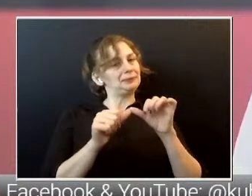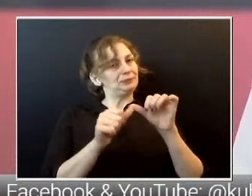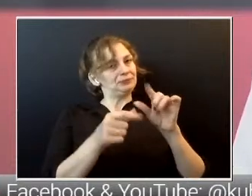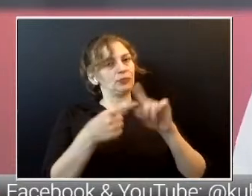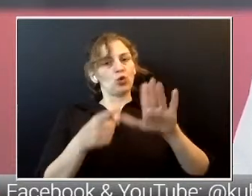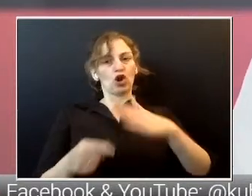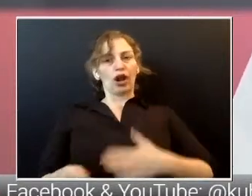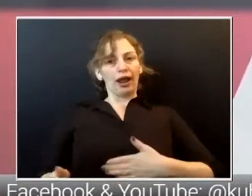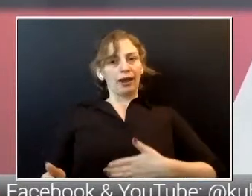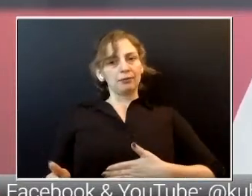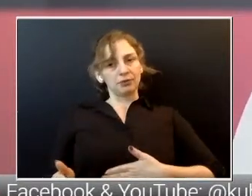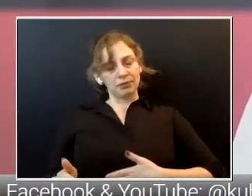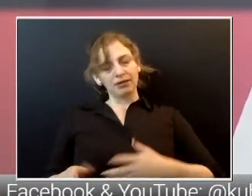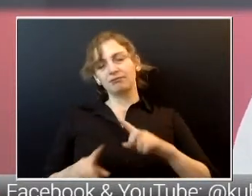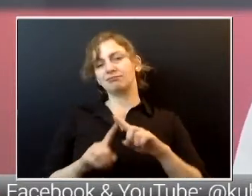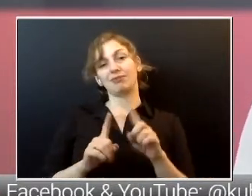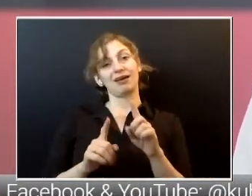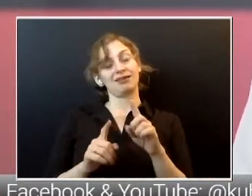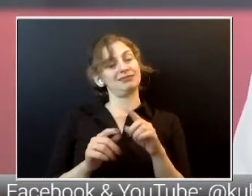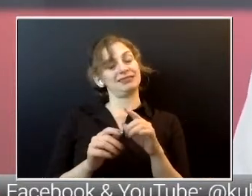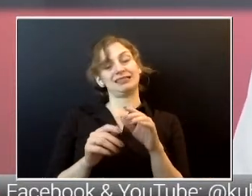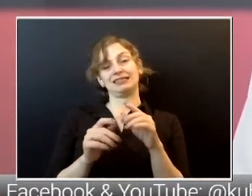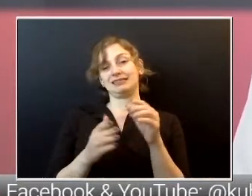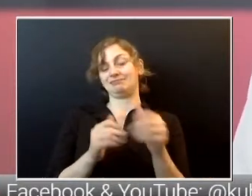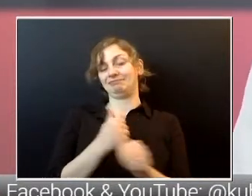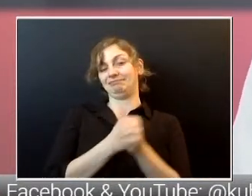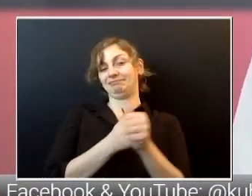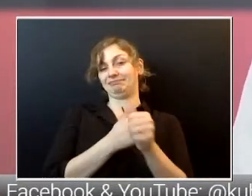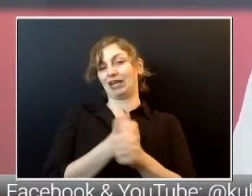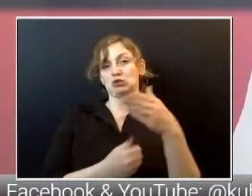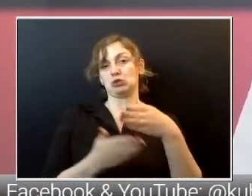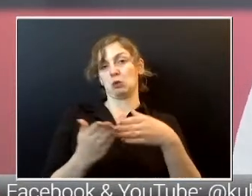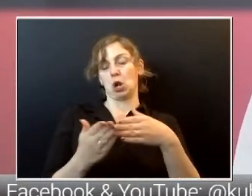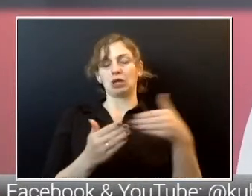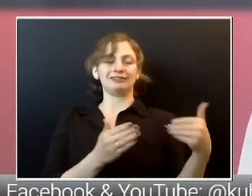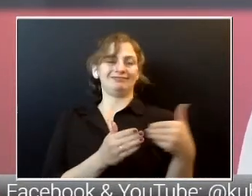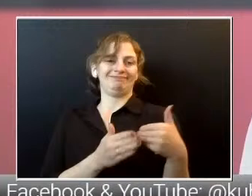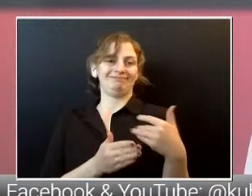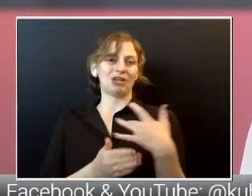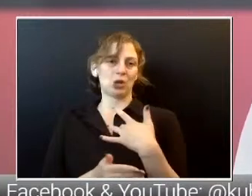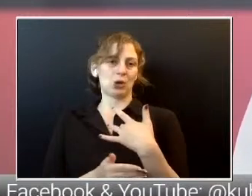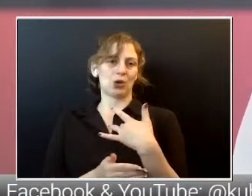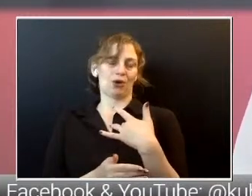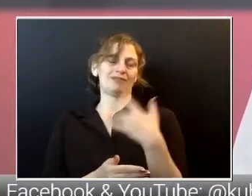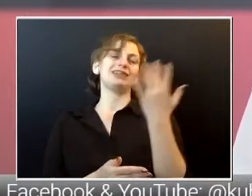next to the heart, and that's why all